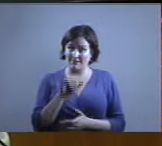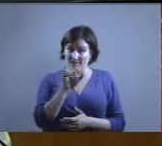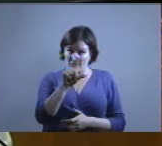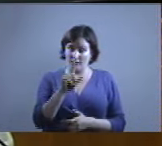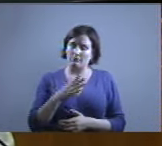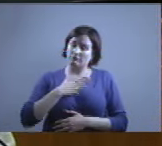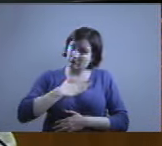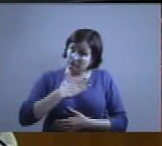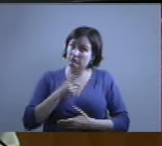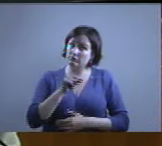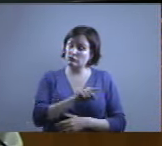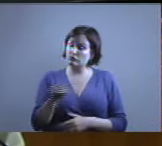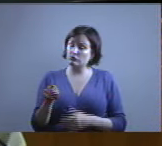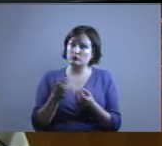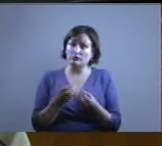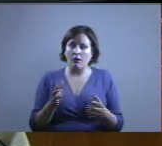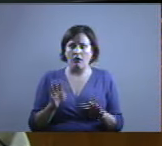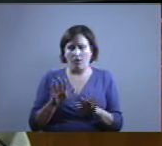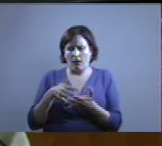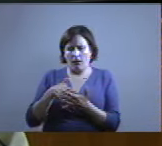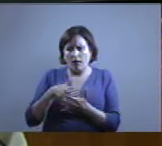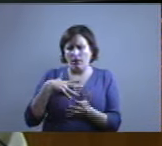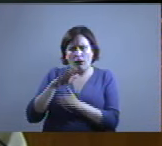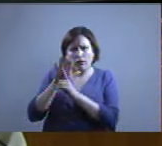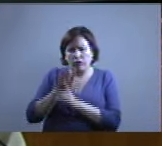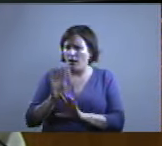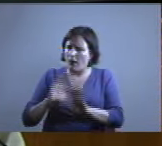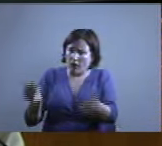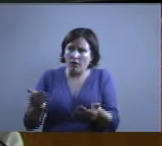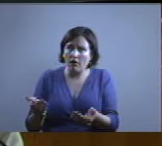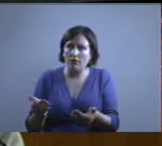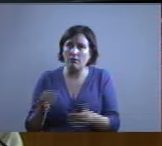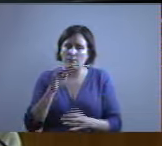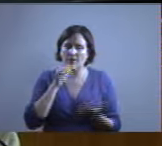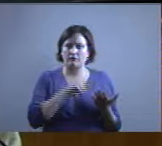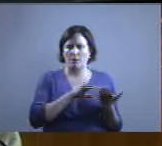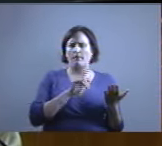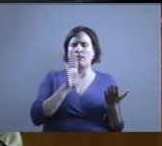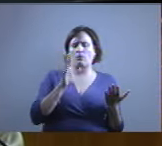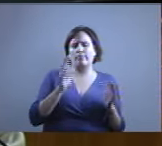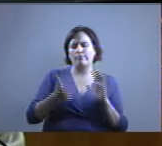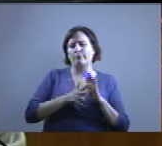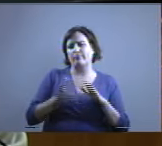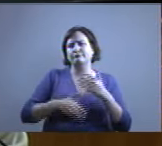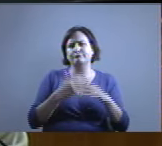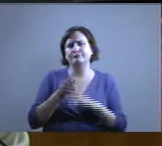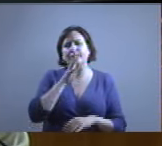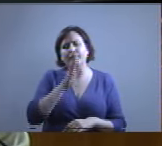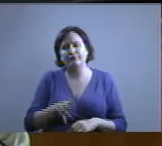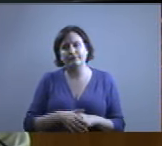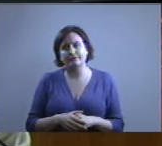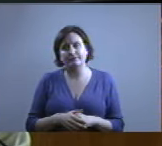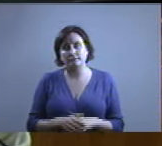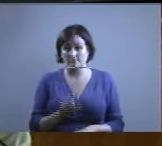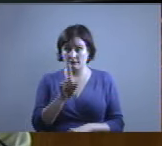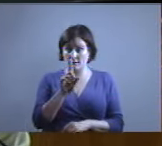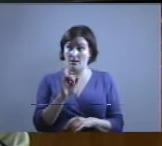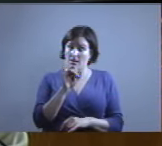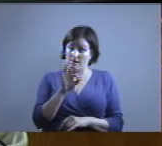and the victims of our ugly past, the bill should go through without too much fuss. If we truly love our country,